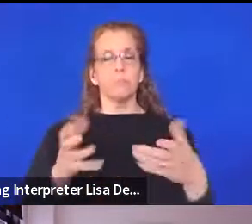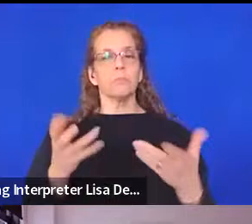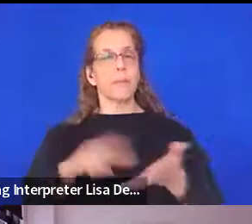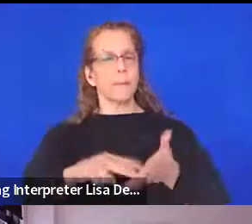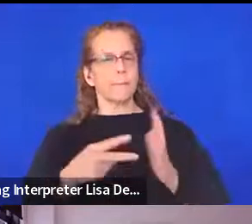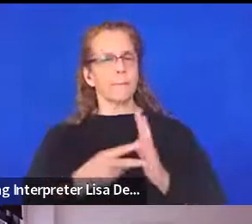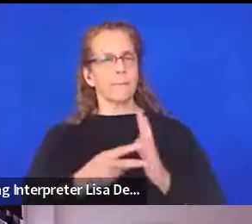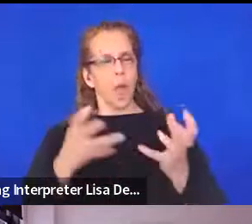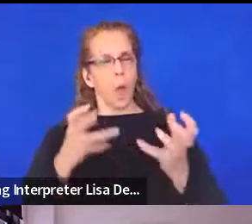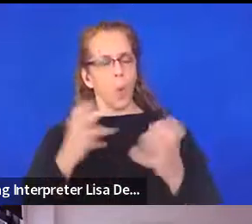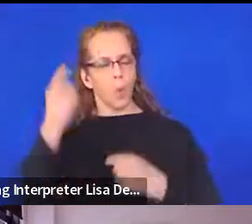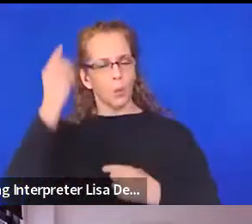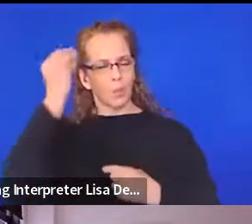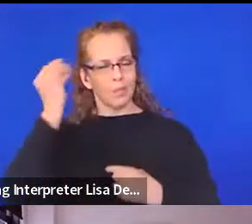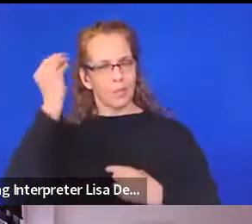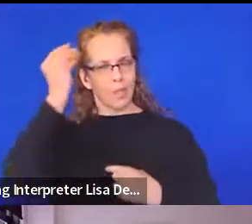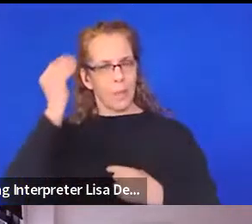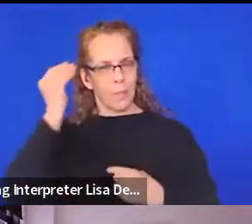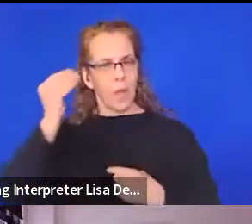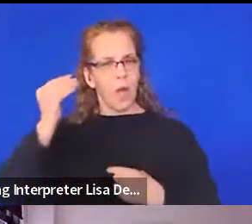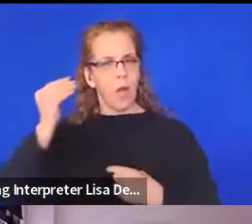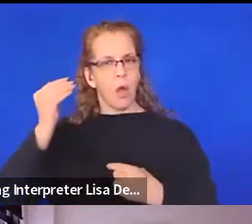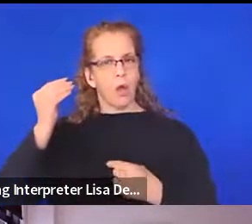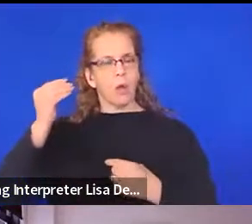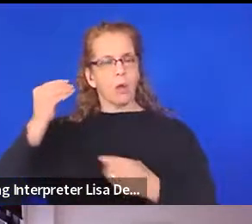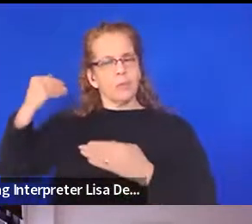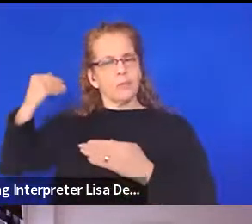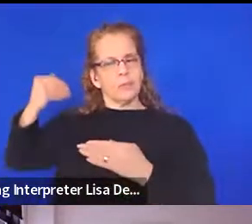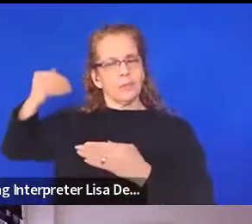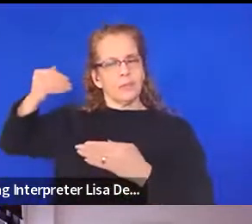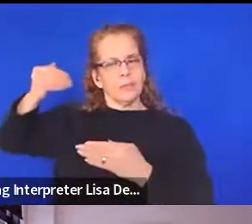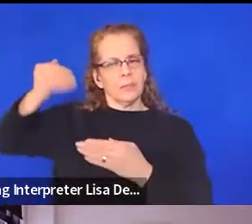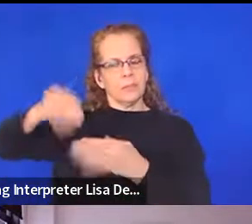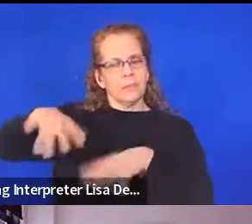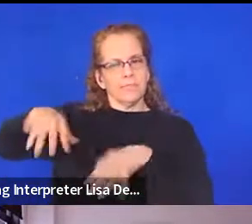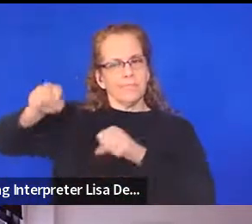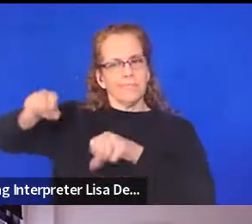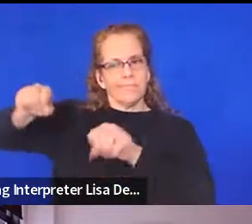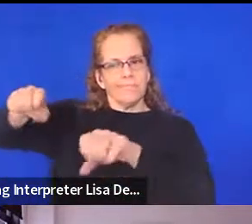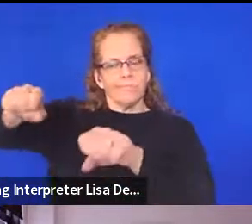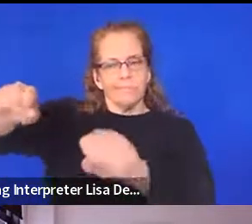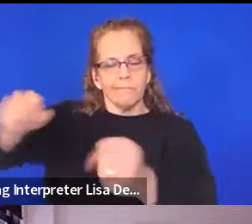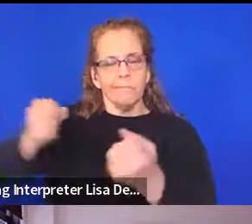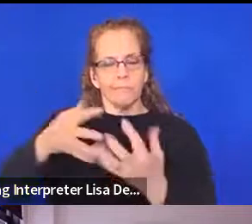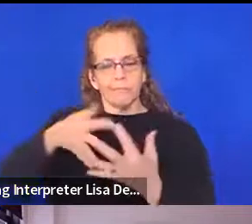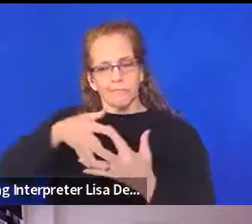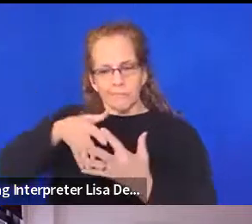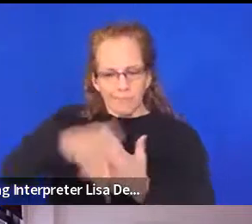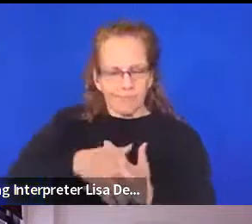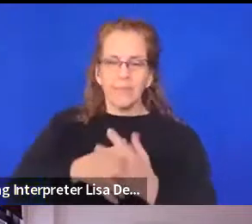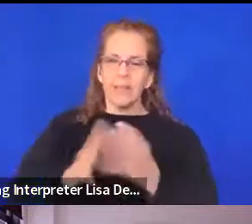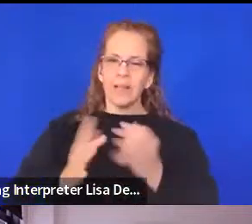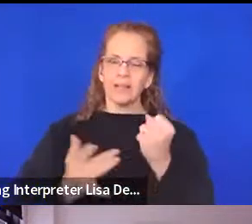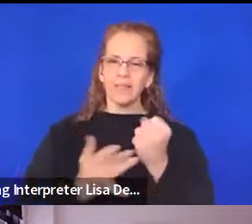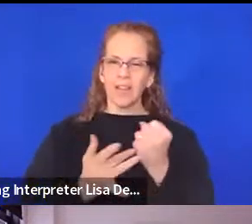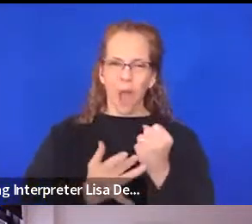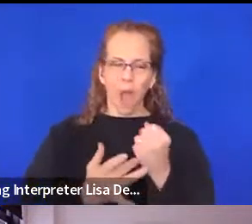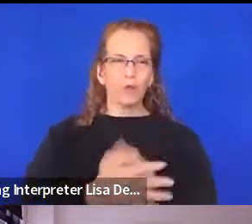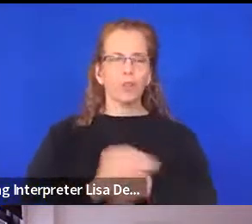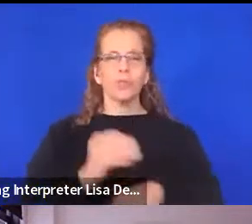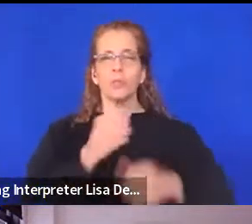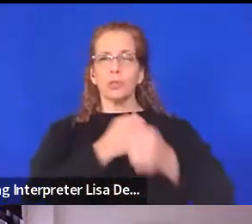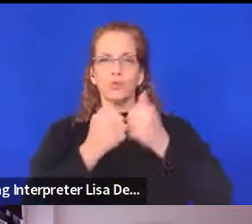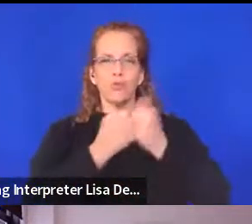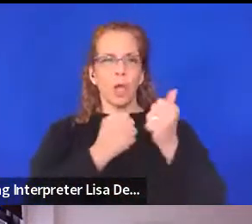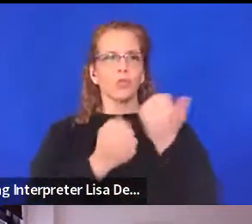to consider the legacies of colonization embedded within the technologies, structures, and ways of thinking we use